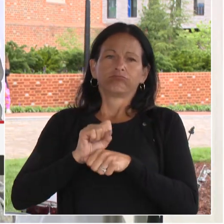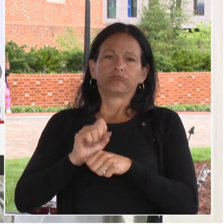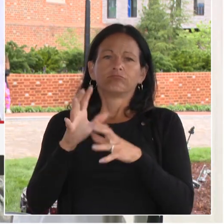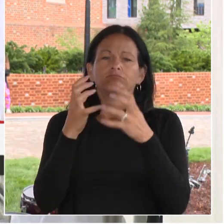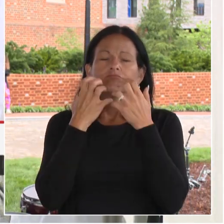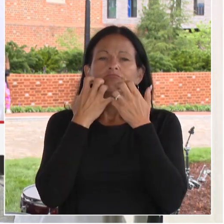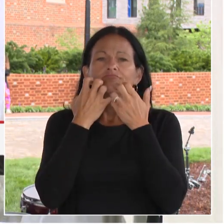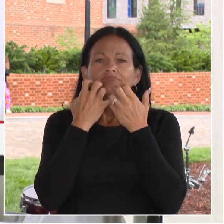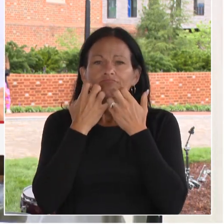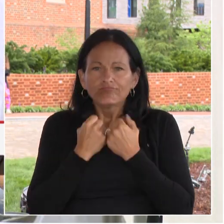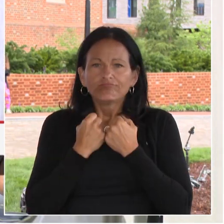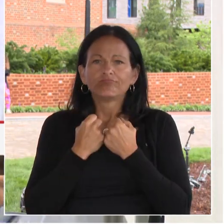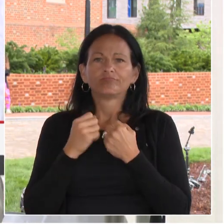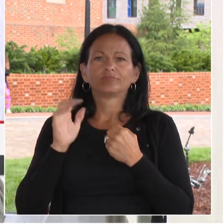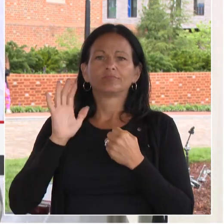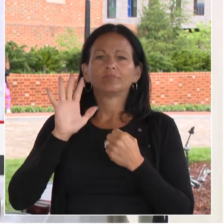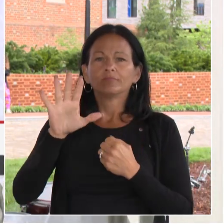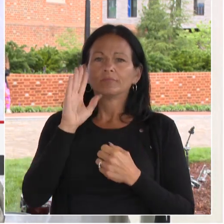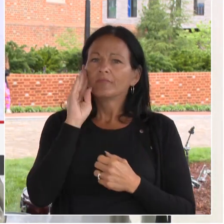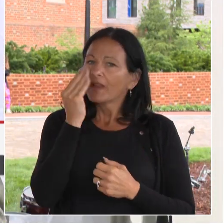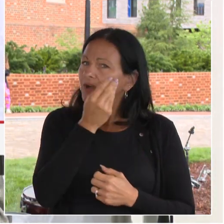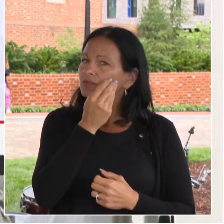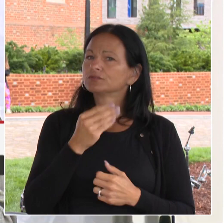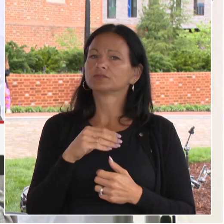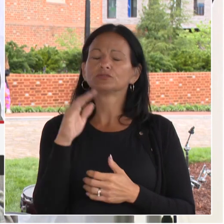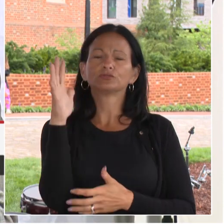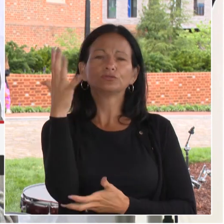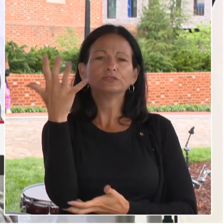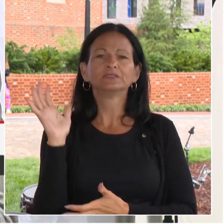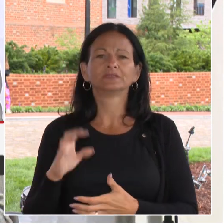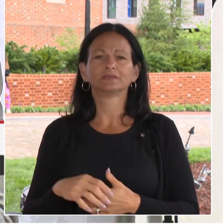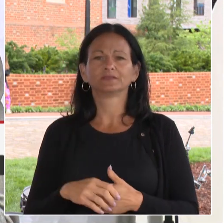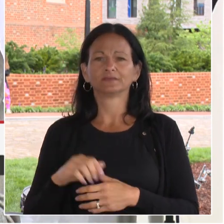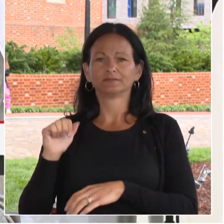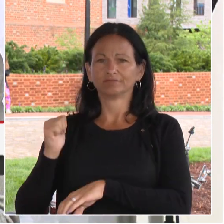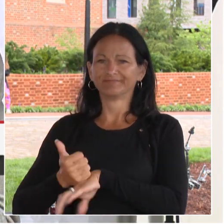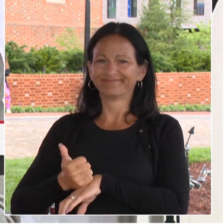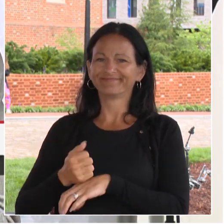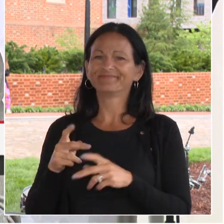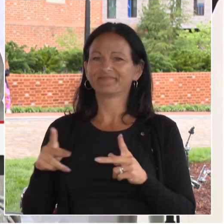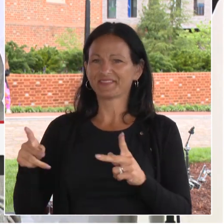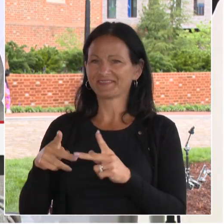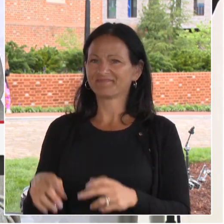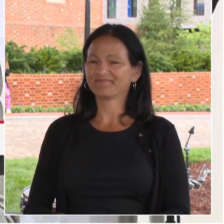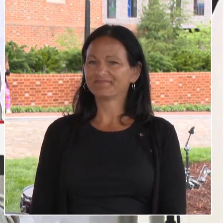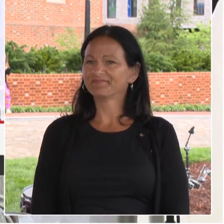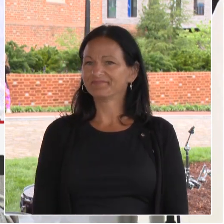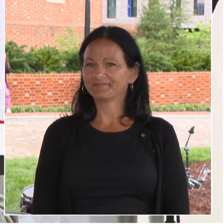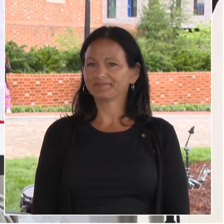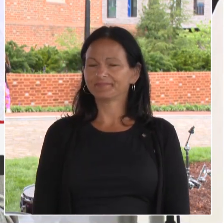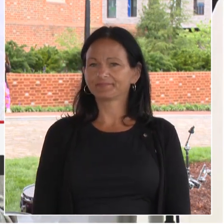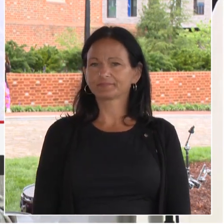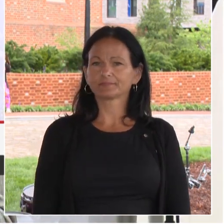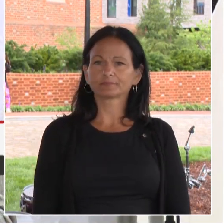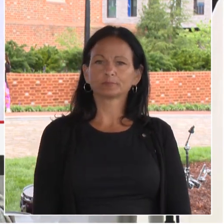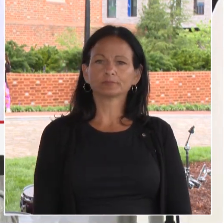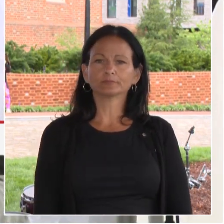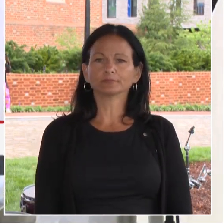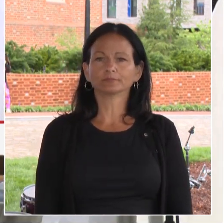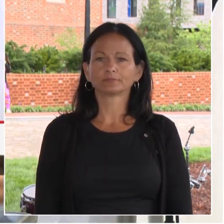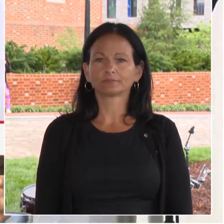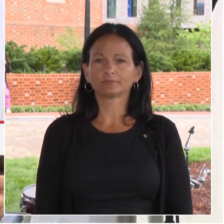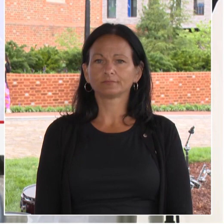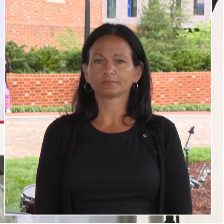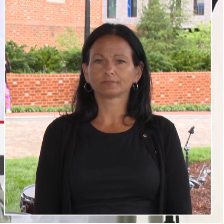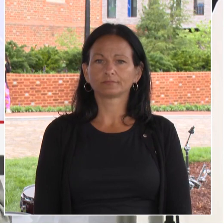trees to the front lawn so we can instantaneously create a place. Parker Rodriguez is our landscape architect for all of